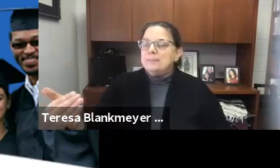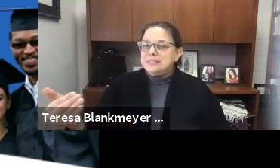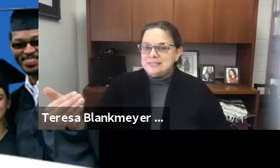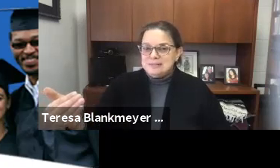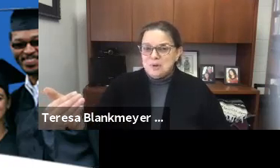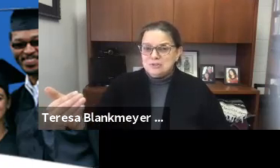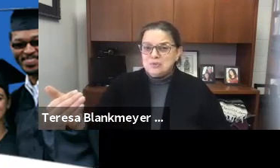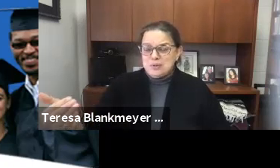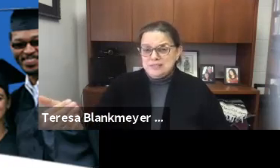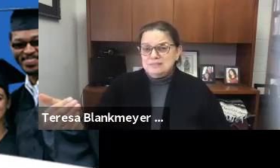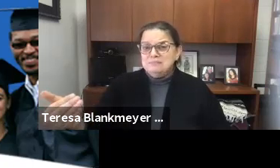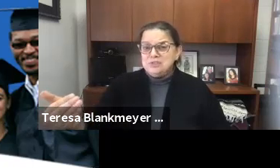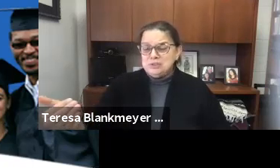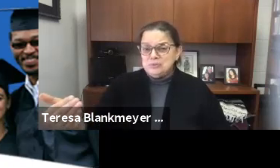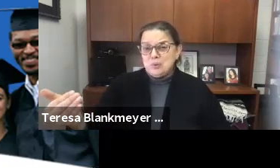seeing what happens in March